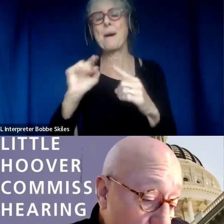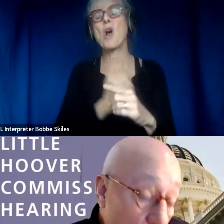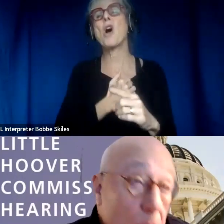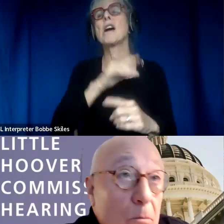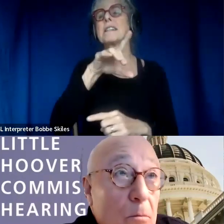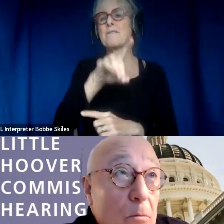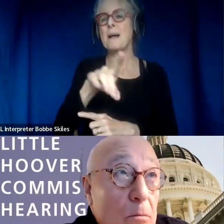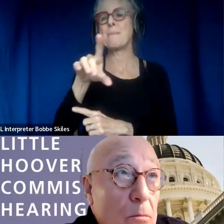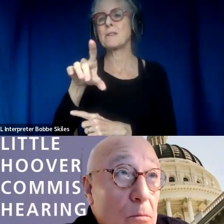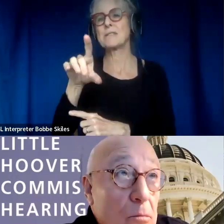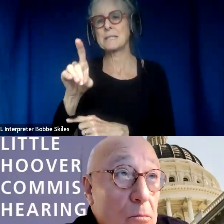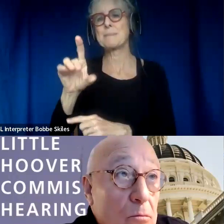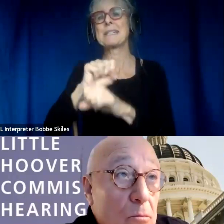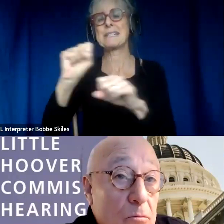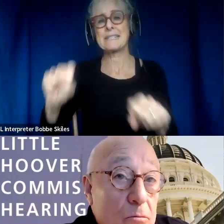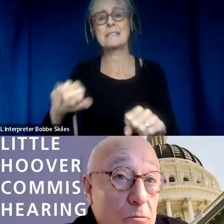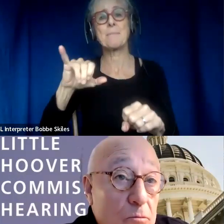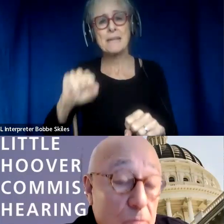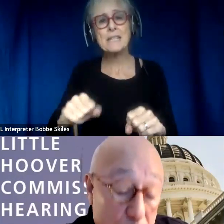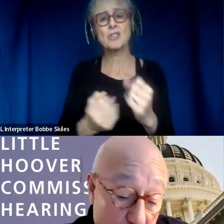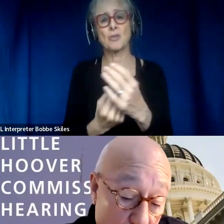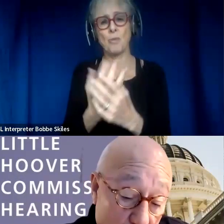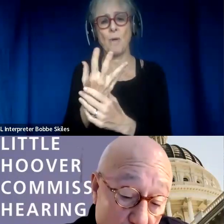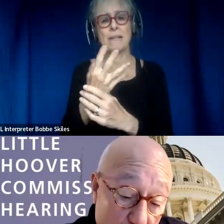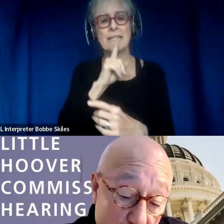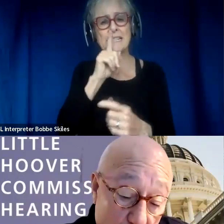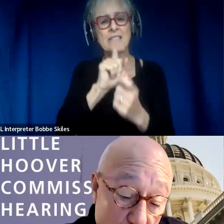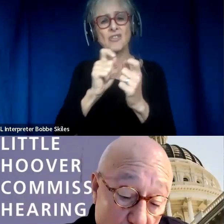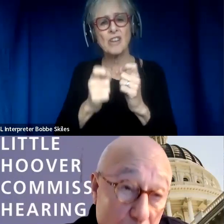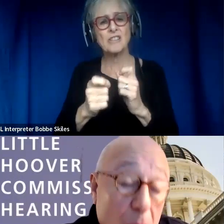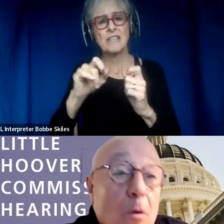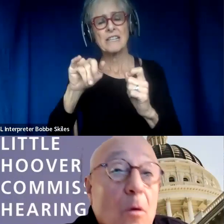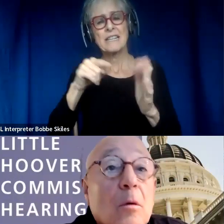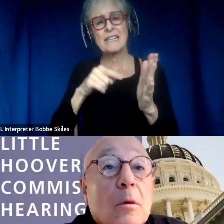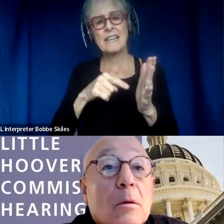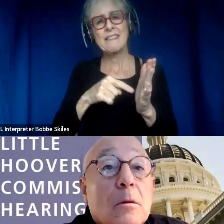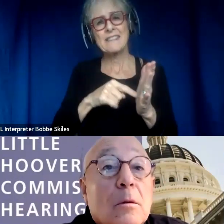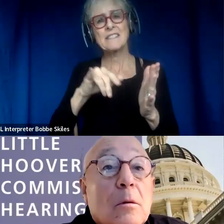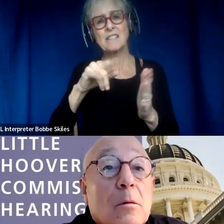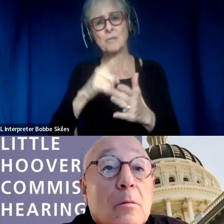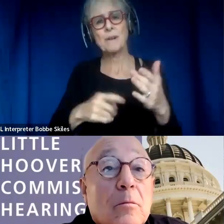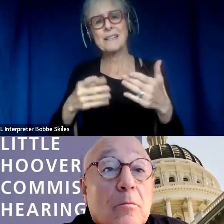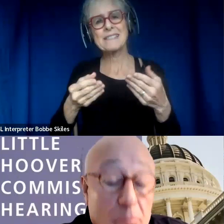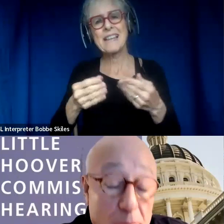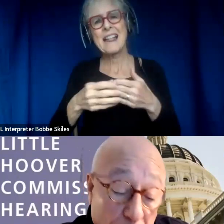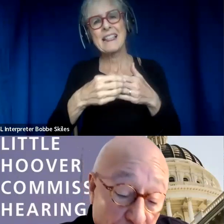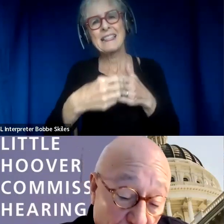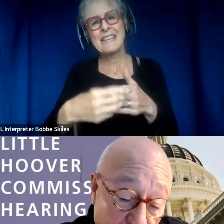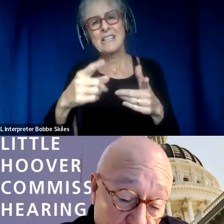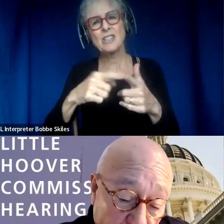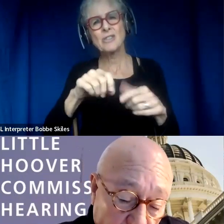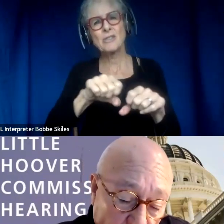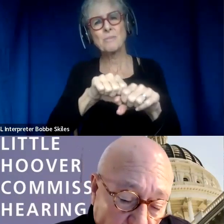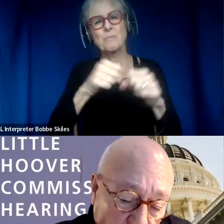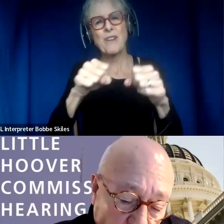system. And that is leading to these fractures and this bubbling up of